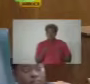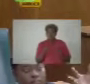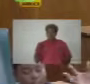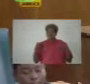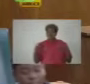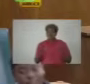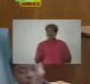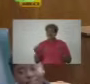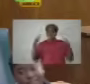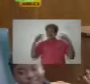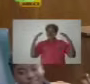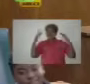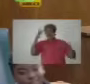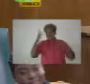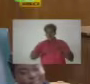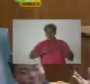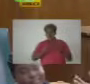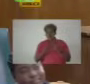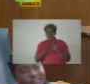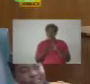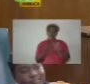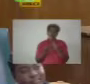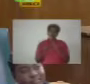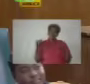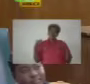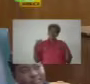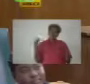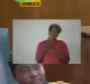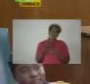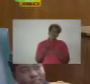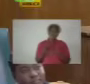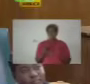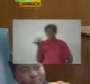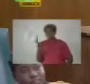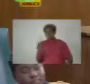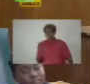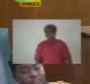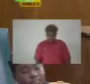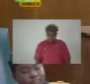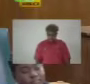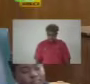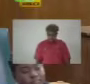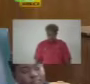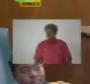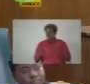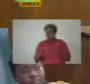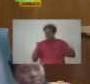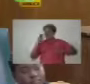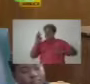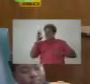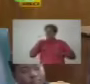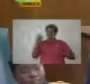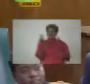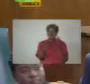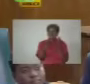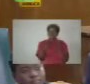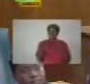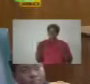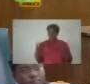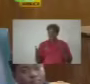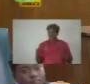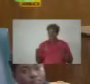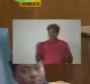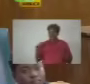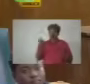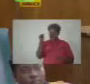no day because our community is against the disturbance in totality. With over 2,000 events